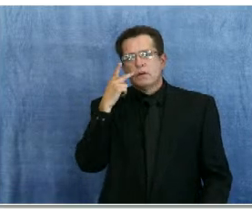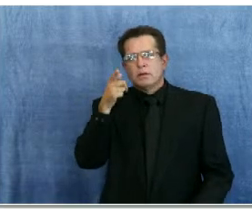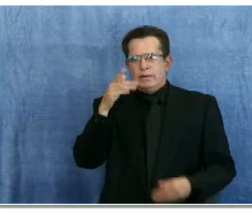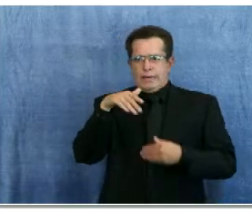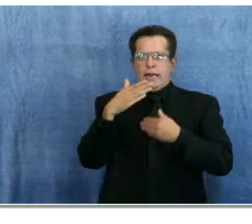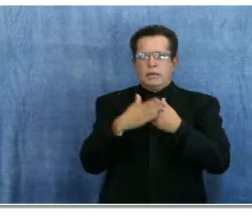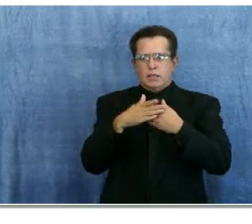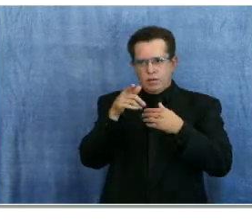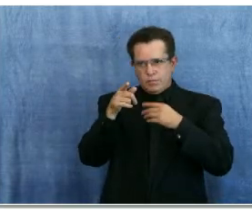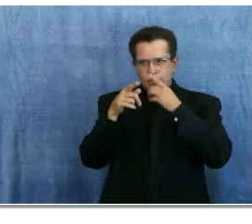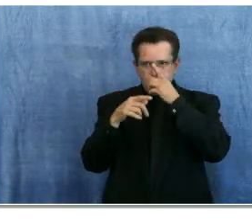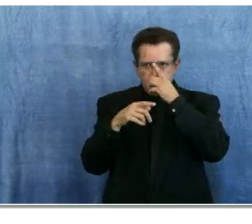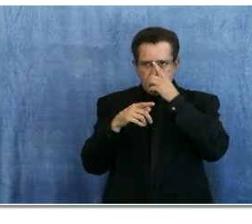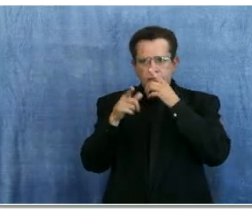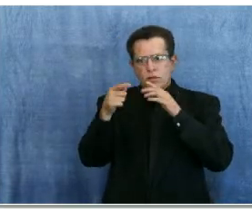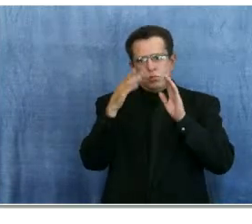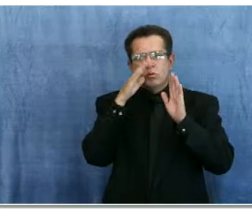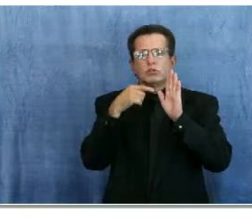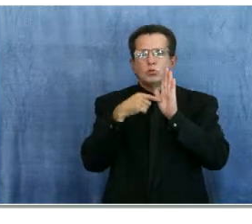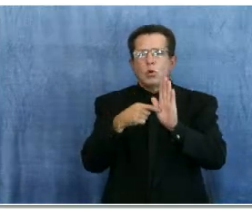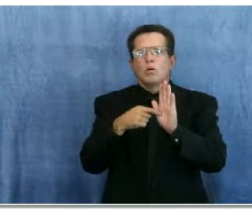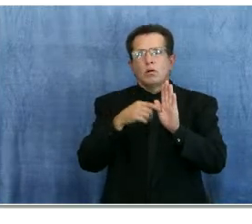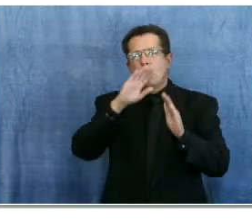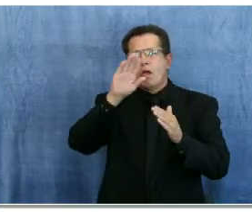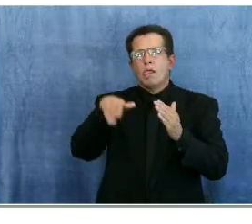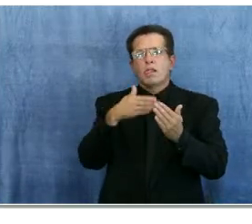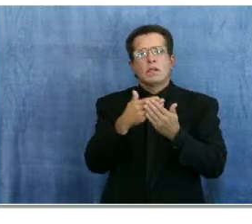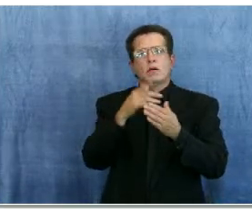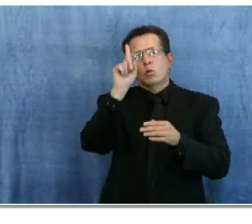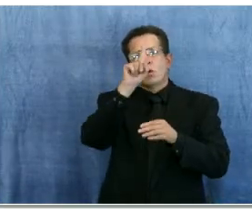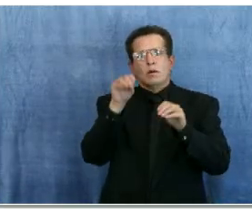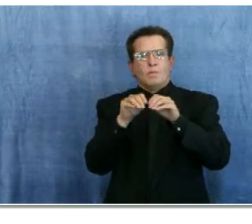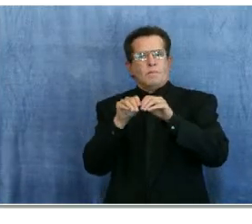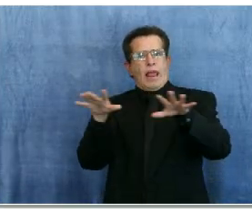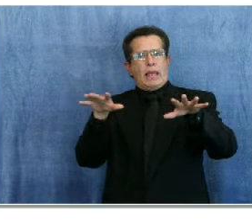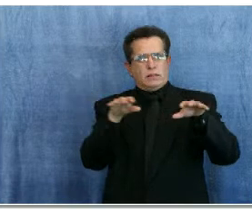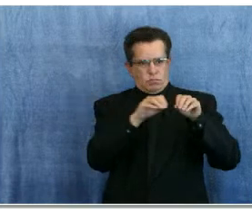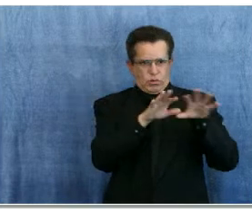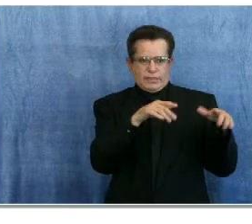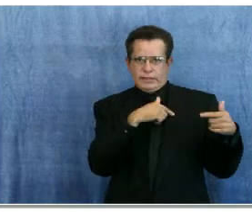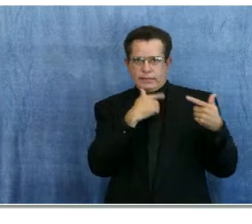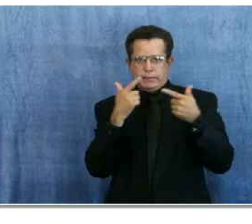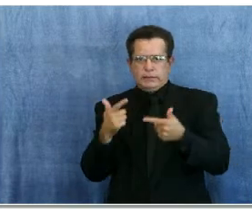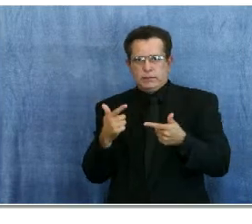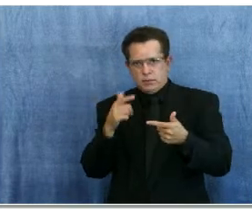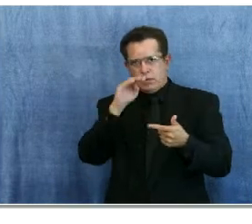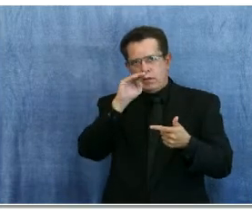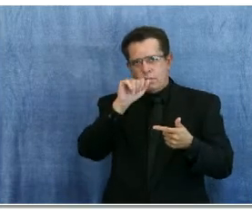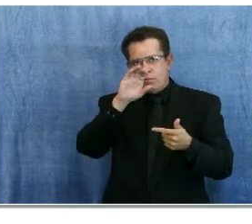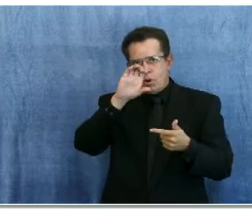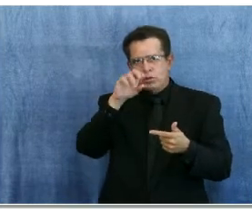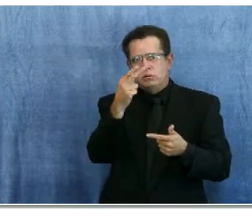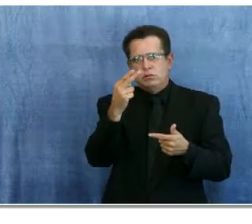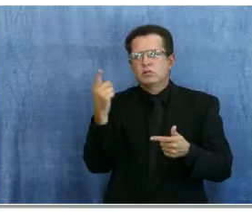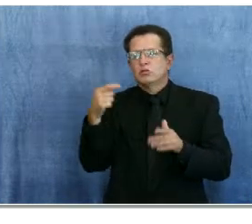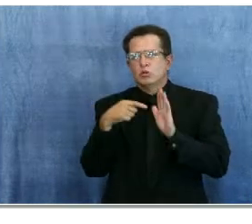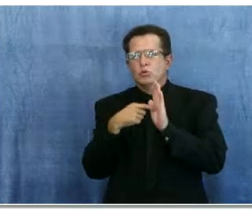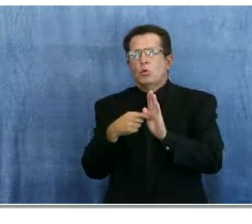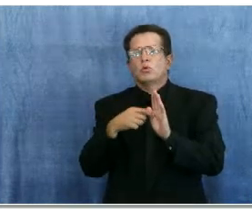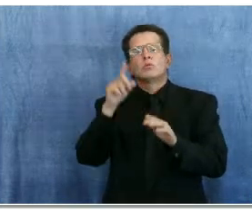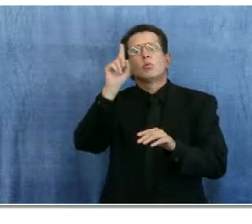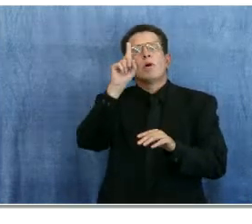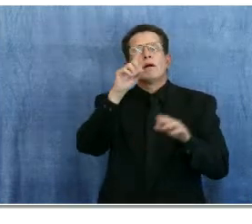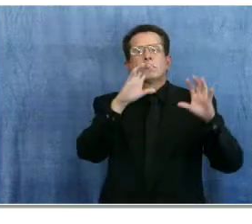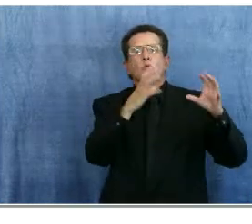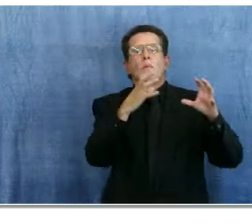this shows all of the community setting outbreaks since March, stratified by the various